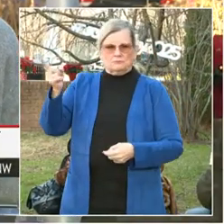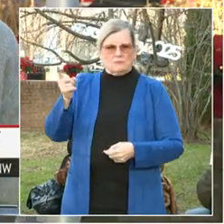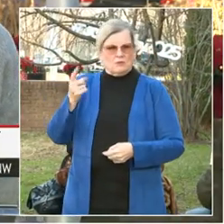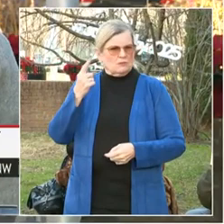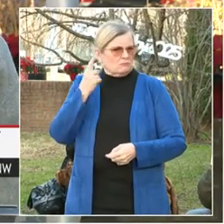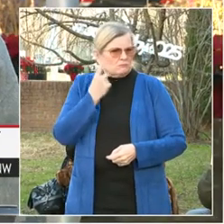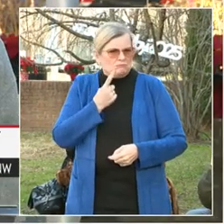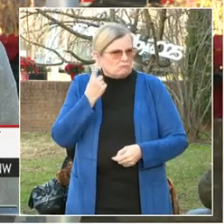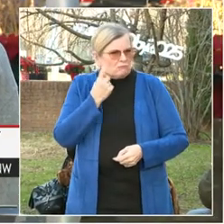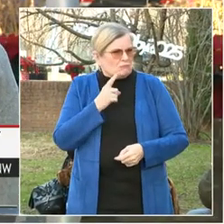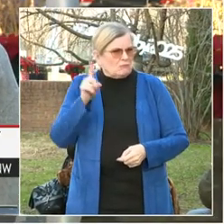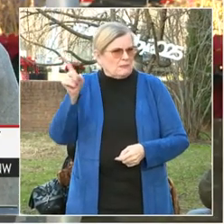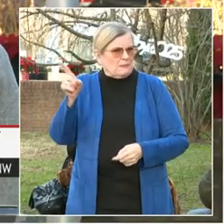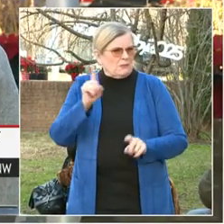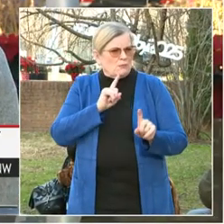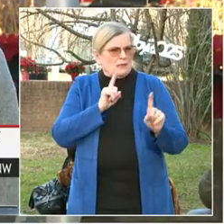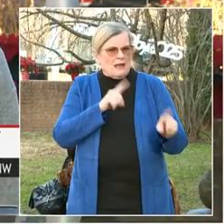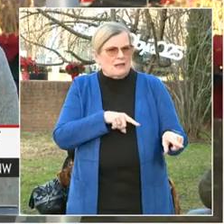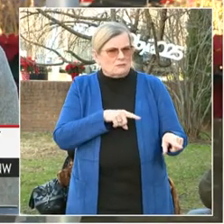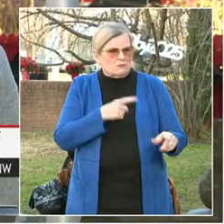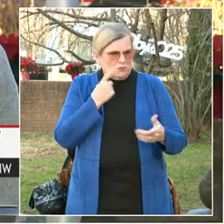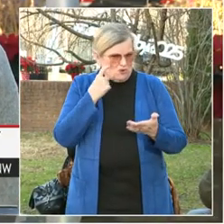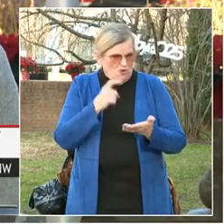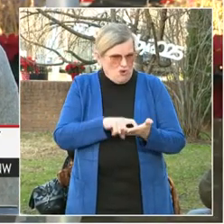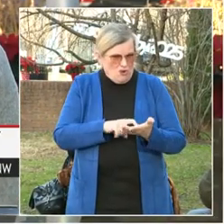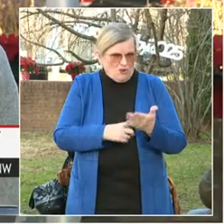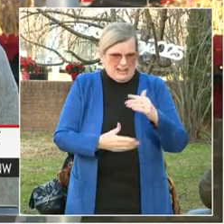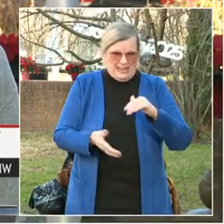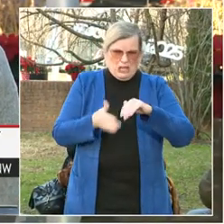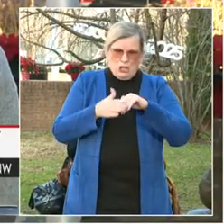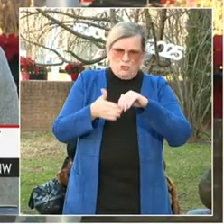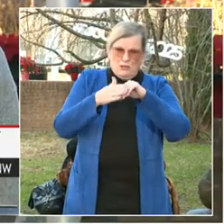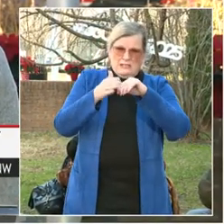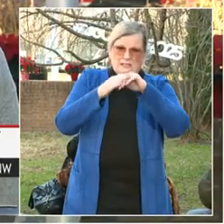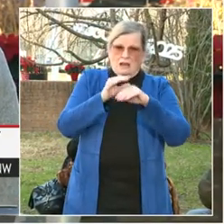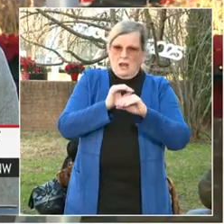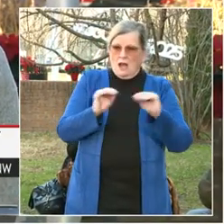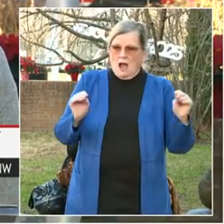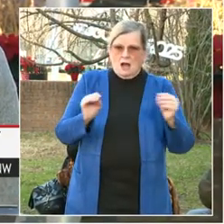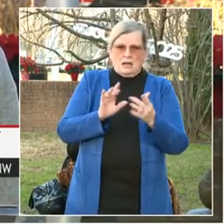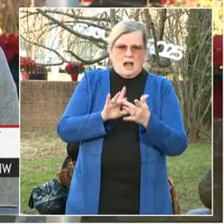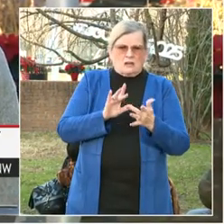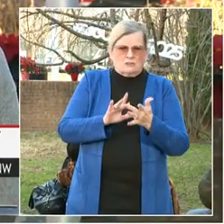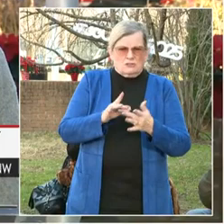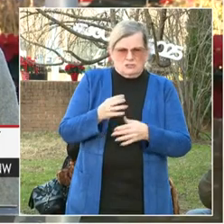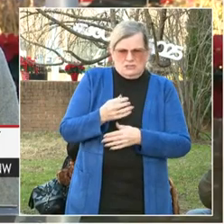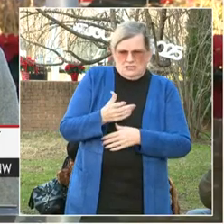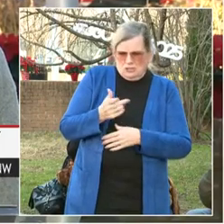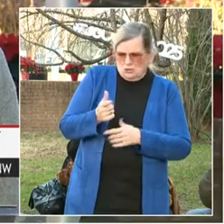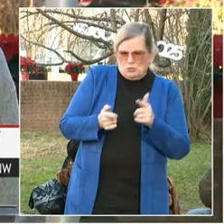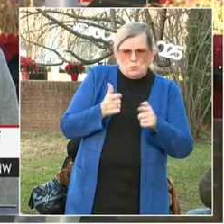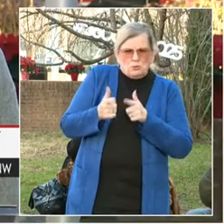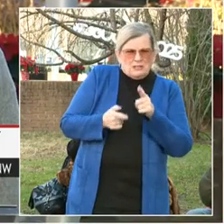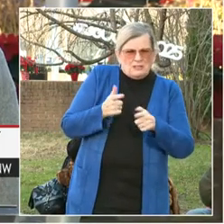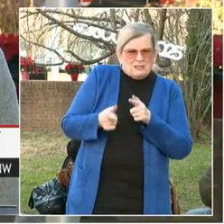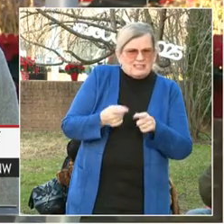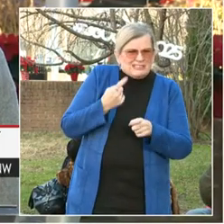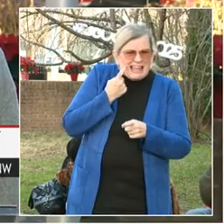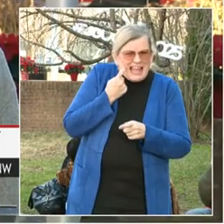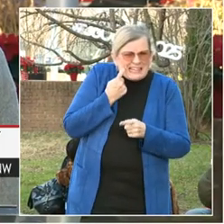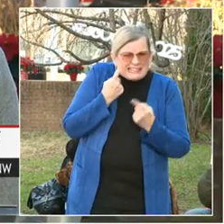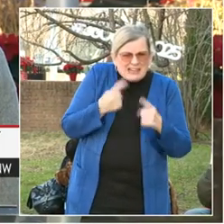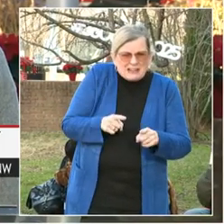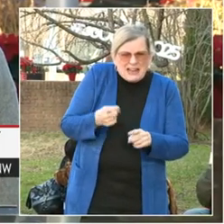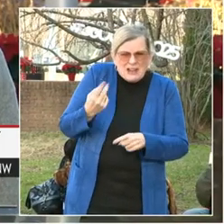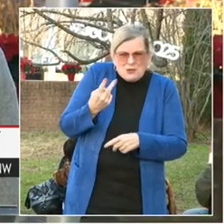in non-contact shootings that we've been having around the city. I know last night we had 2 or 3, and lots of residents,